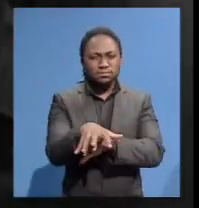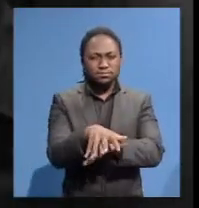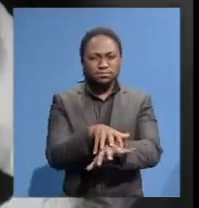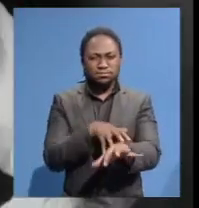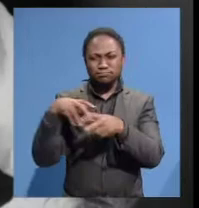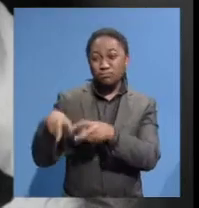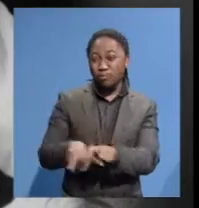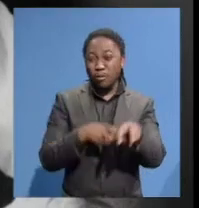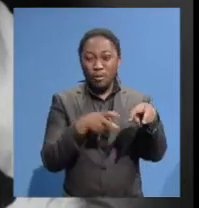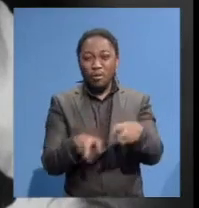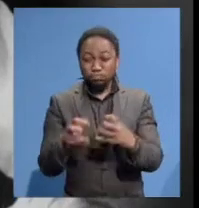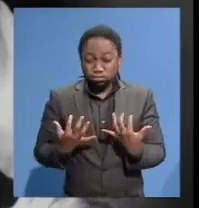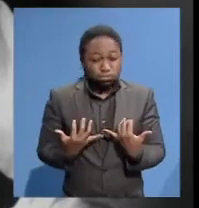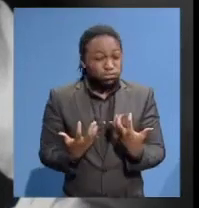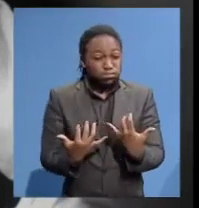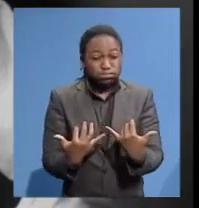imichadulo